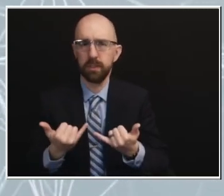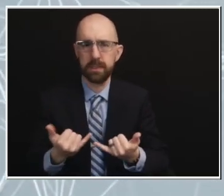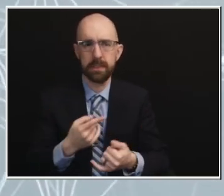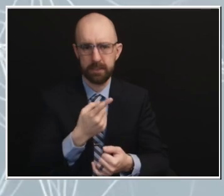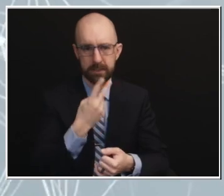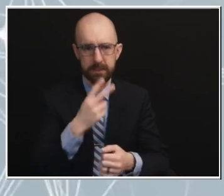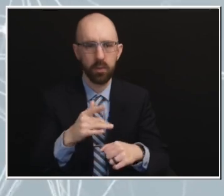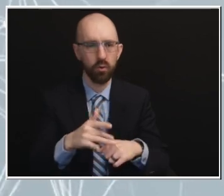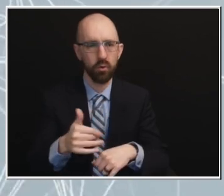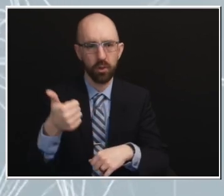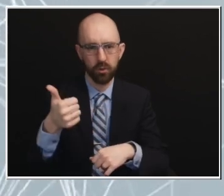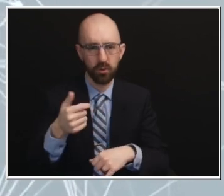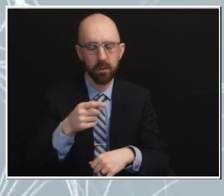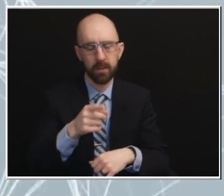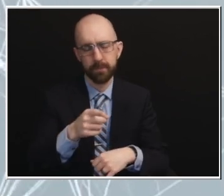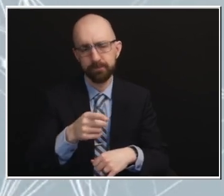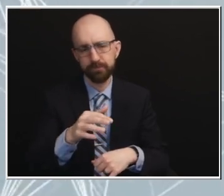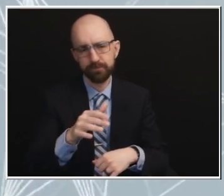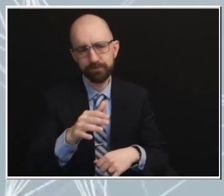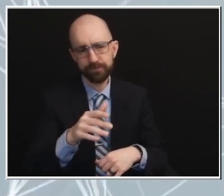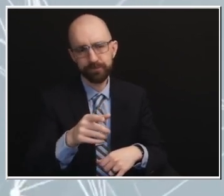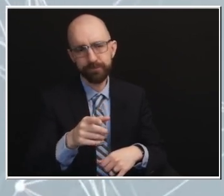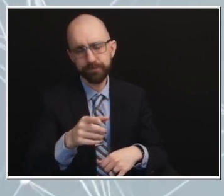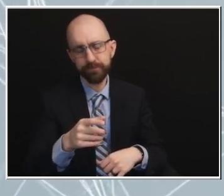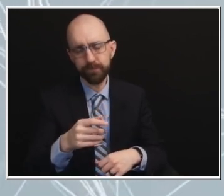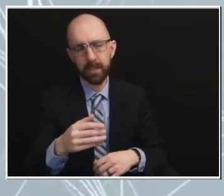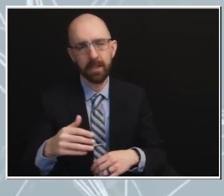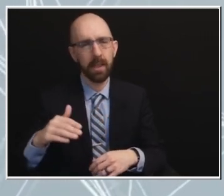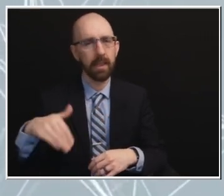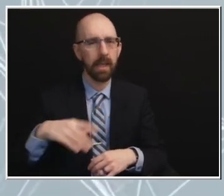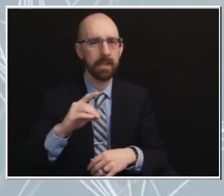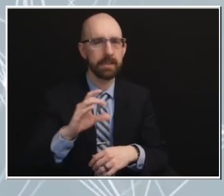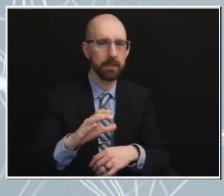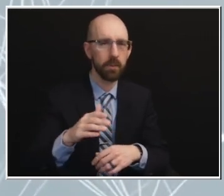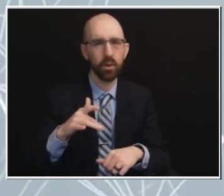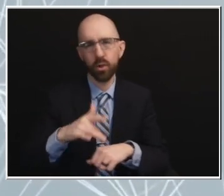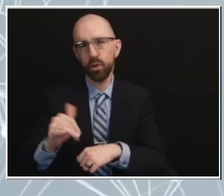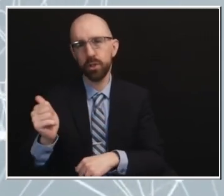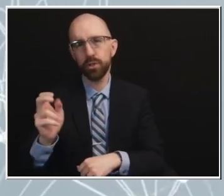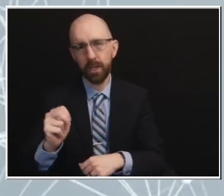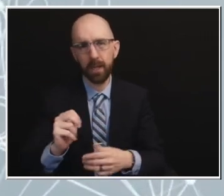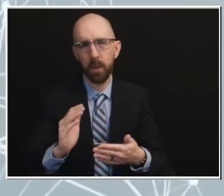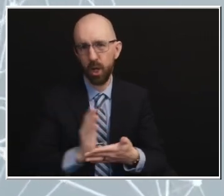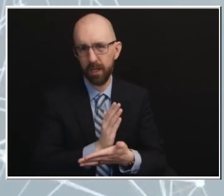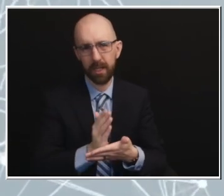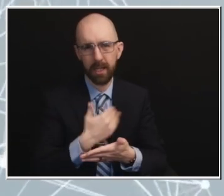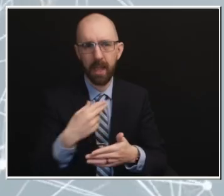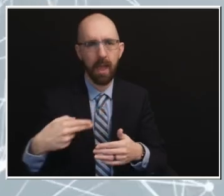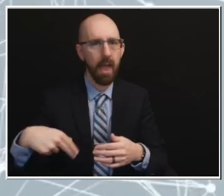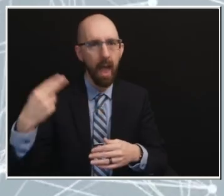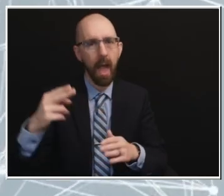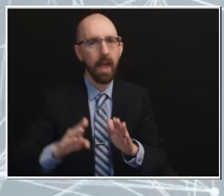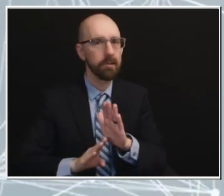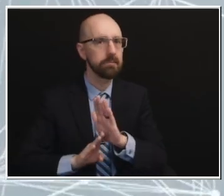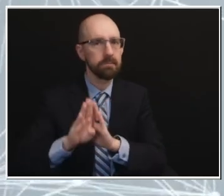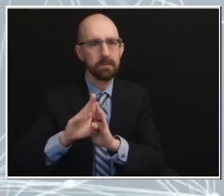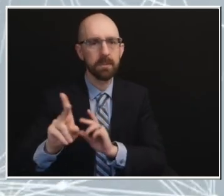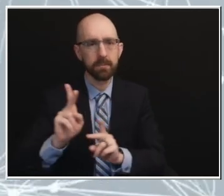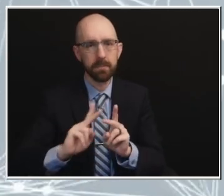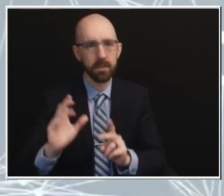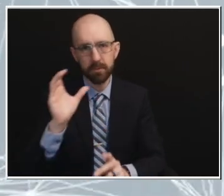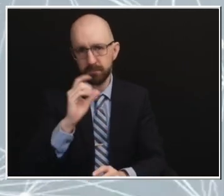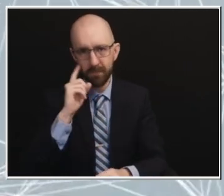earlier in late December, early January, there was a very high peak of people seeking care